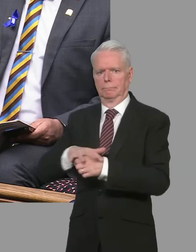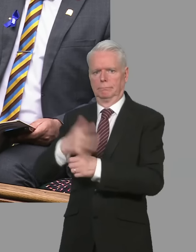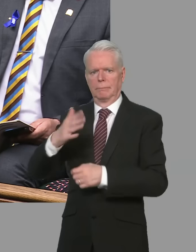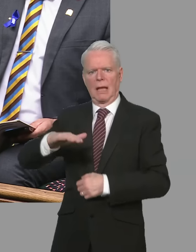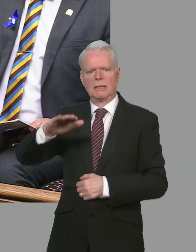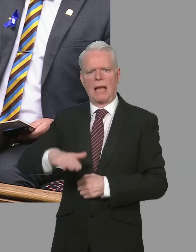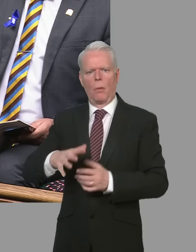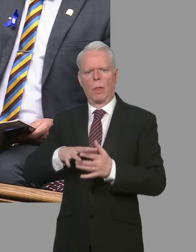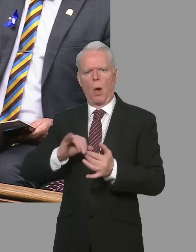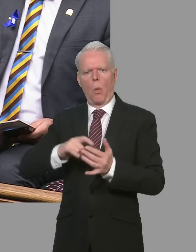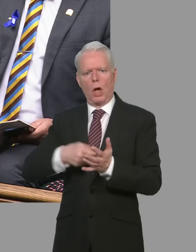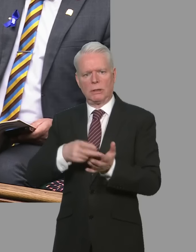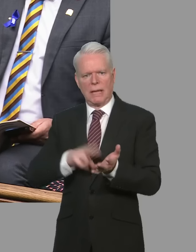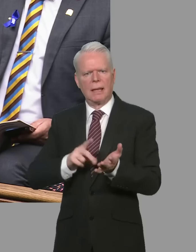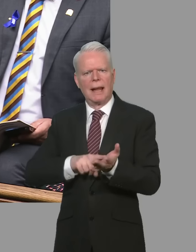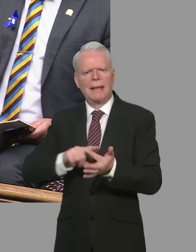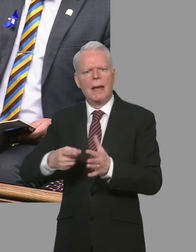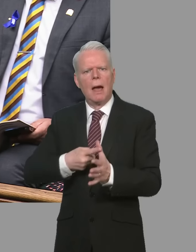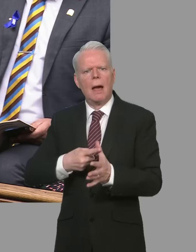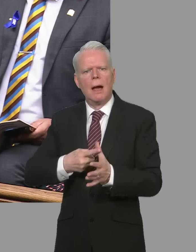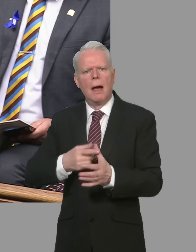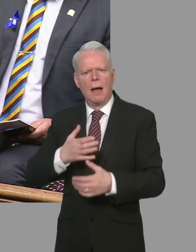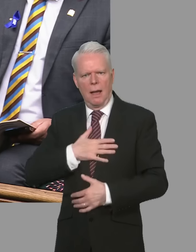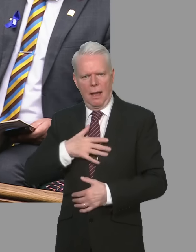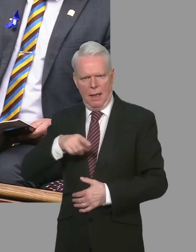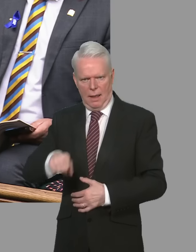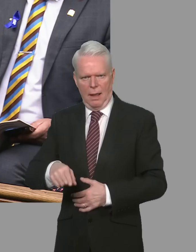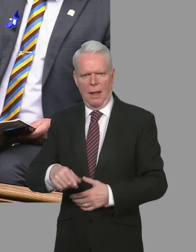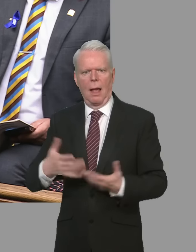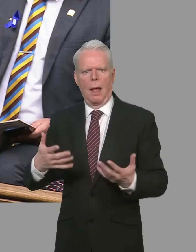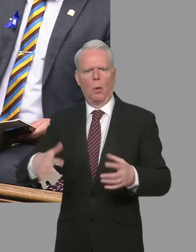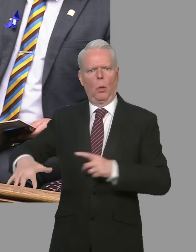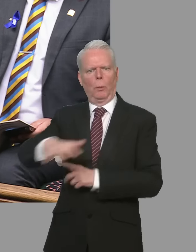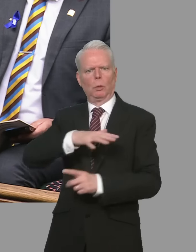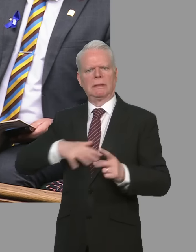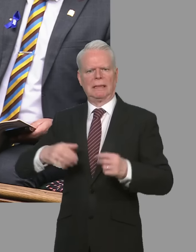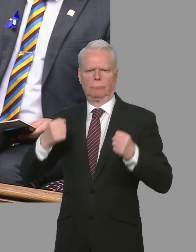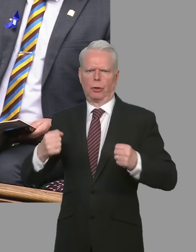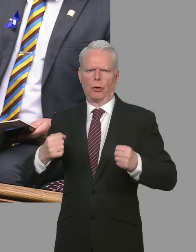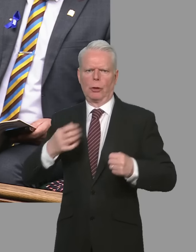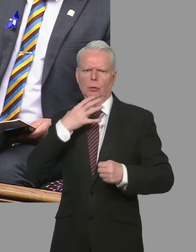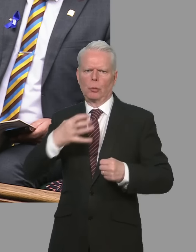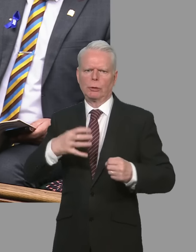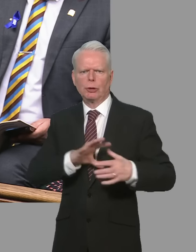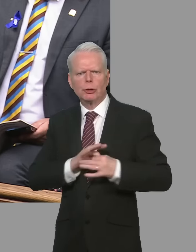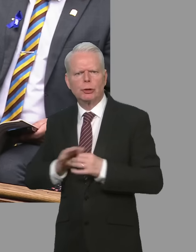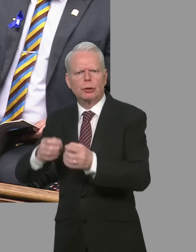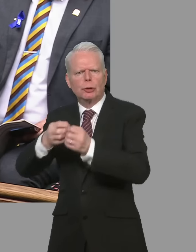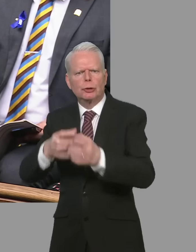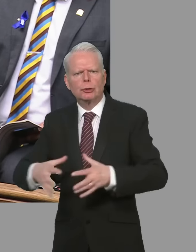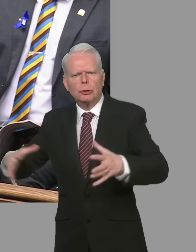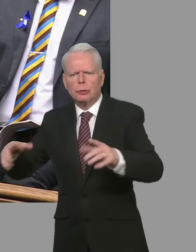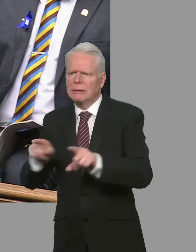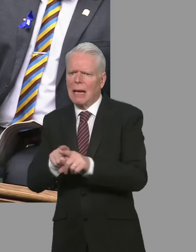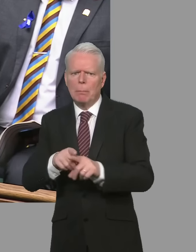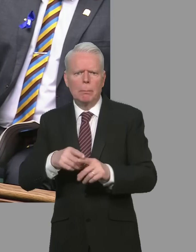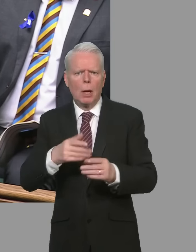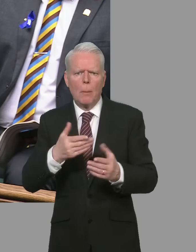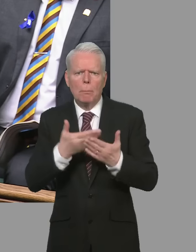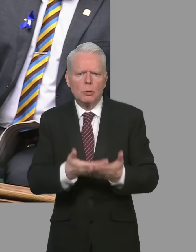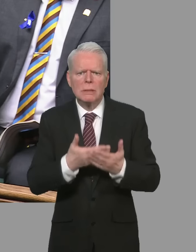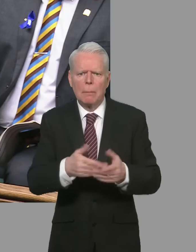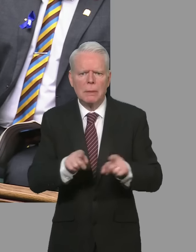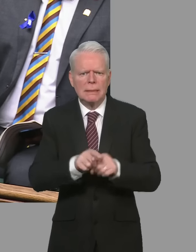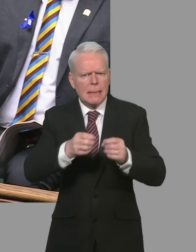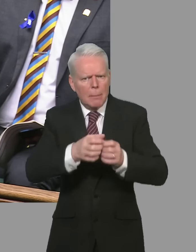from various different backgrounds, all living together and supporting each other. I was therefore appalled to learn of the arson